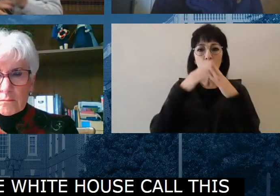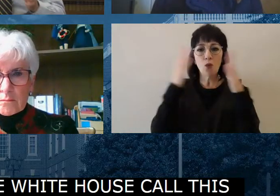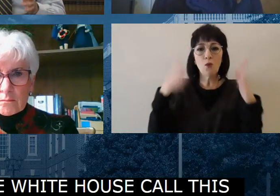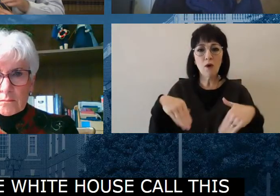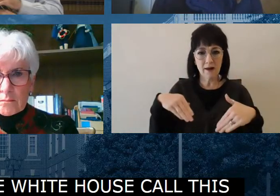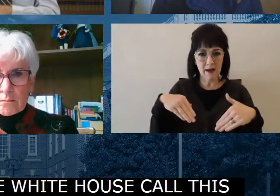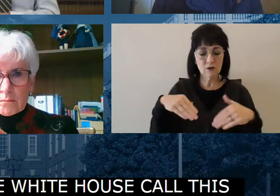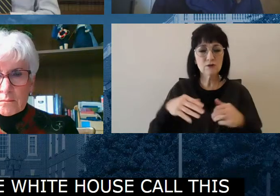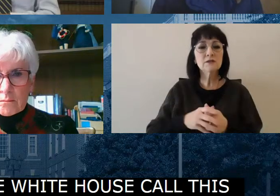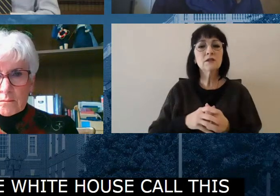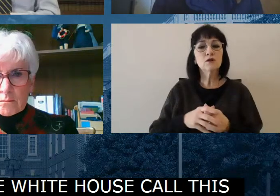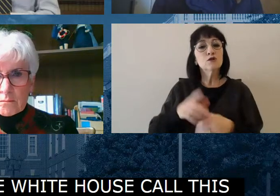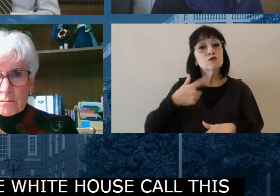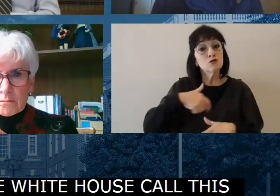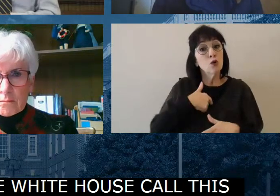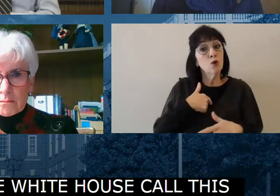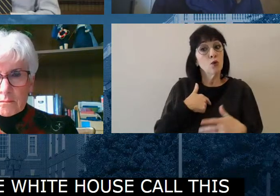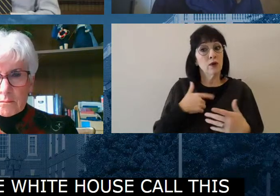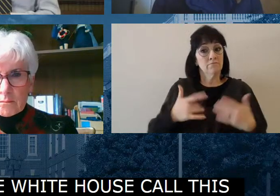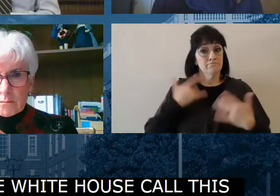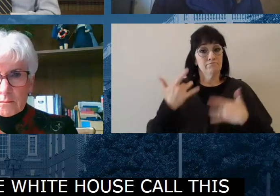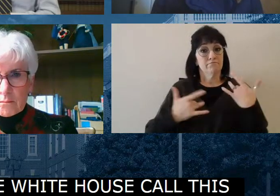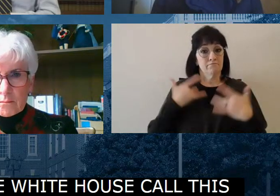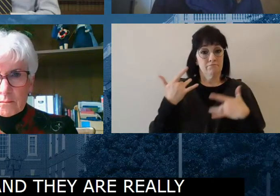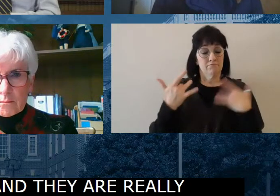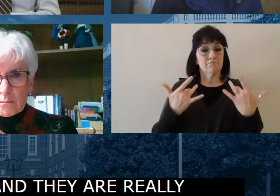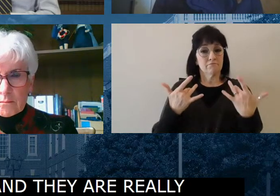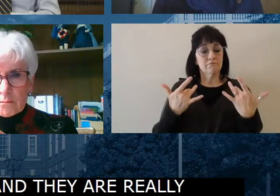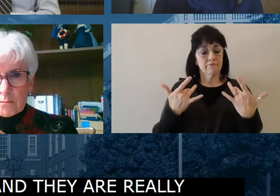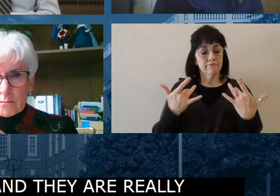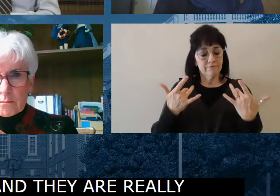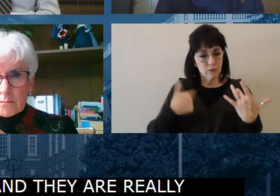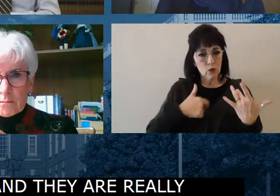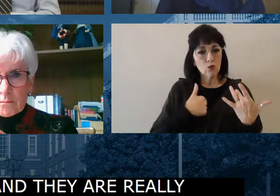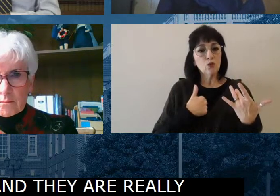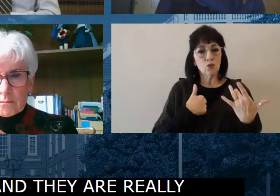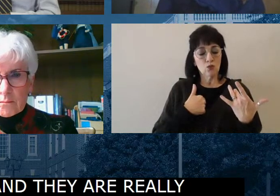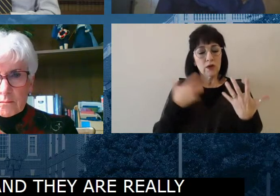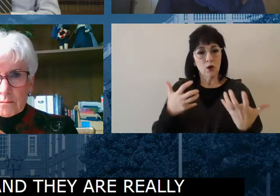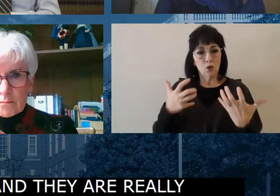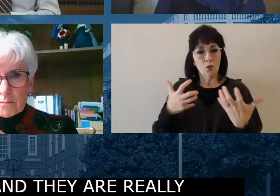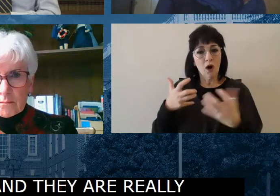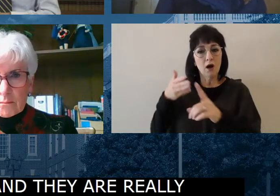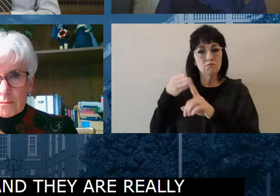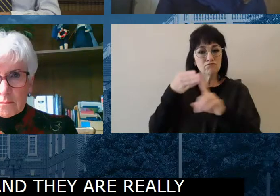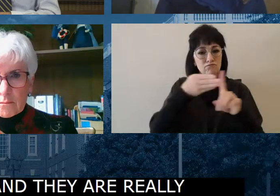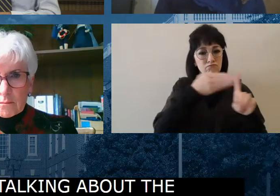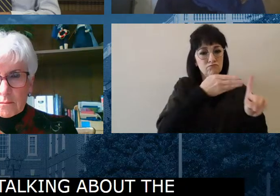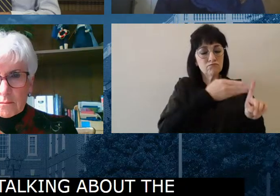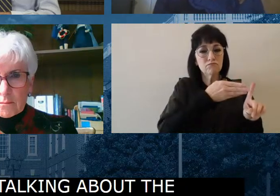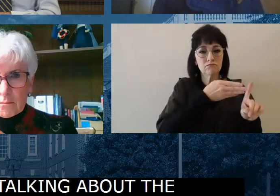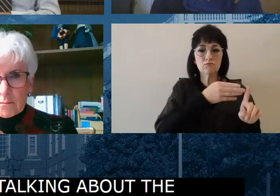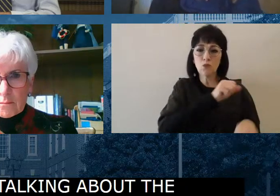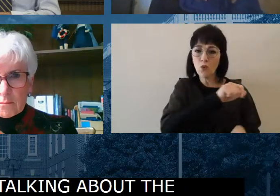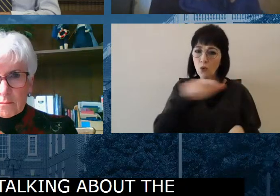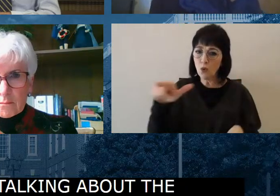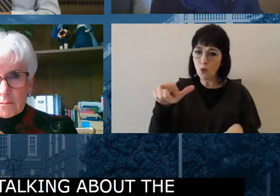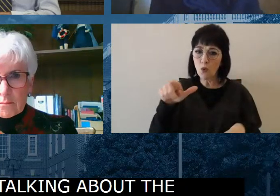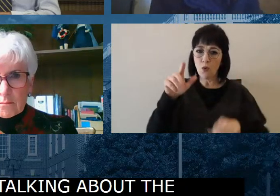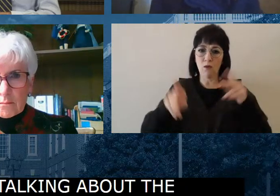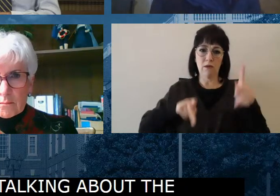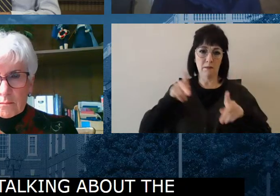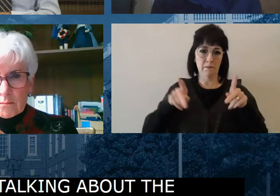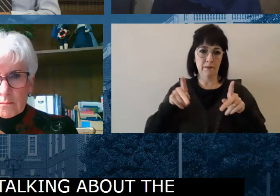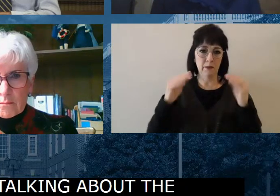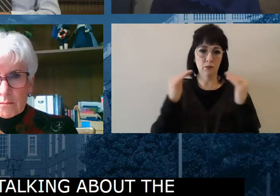We will be using it for all populations in our state. The advice that we're giving is these are the very